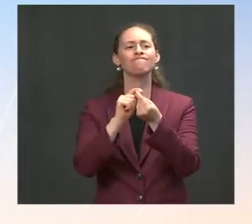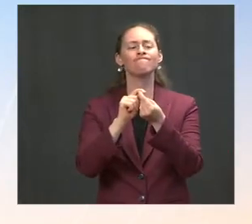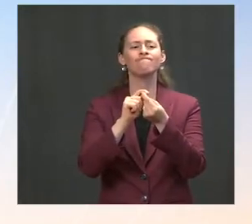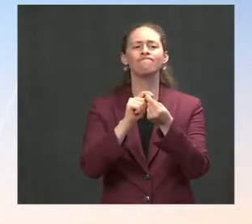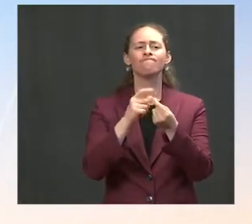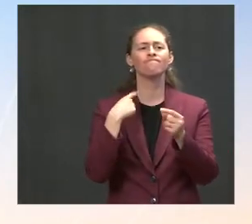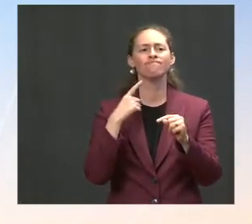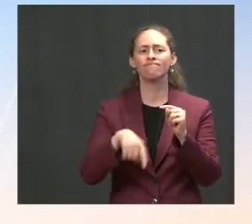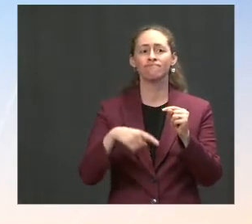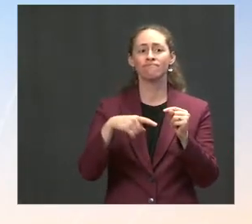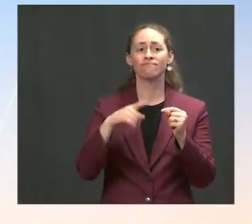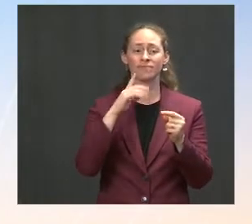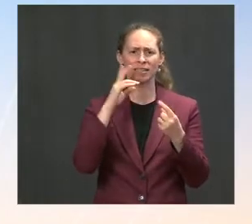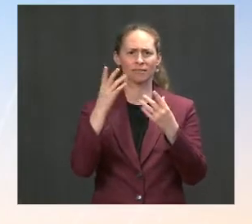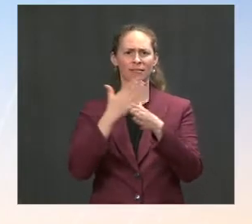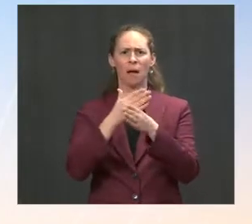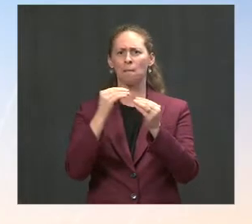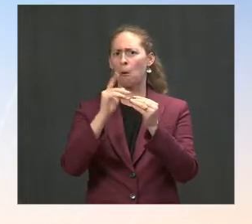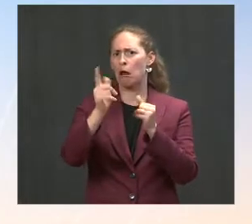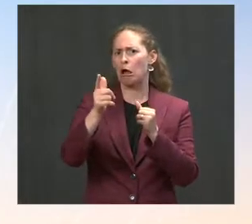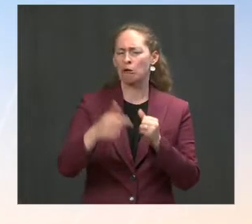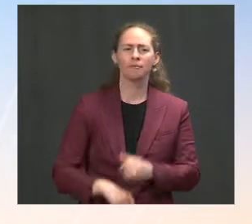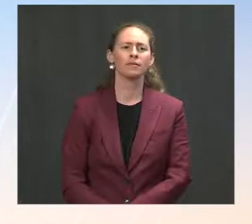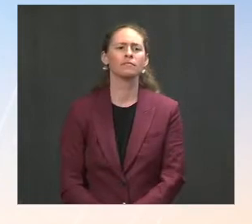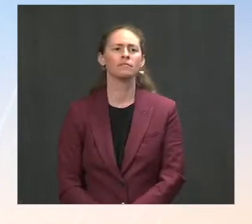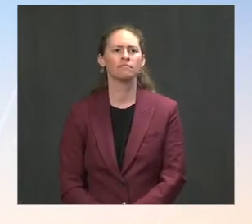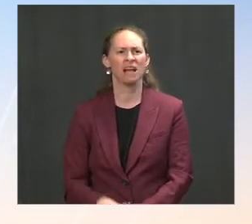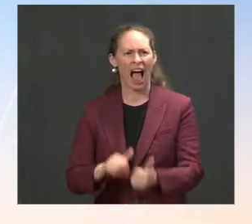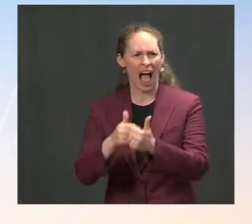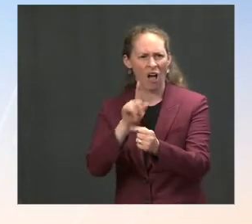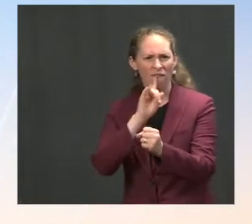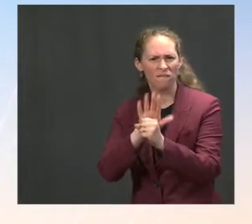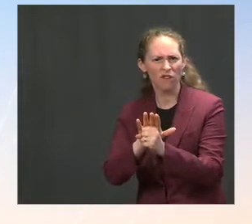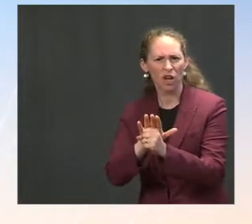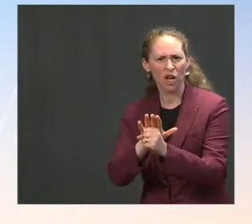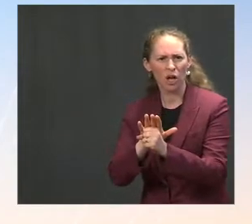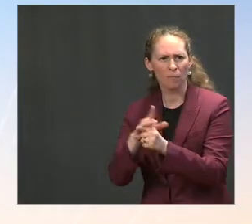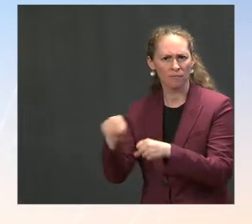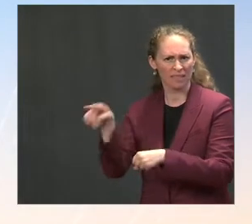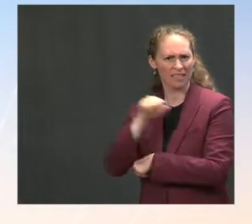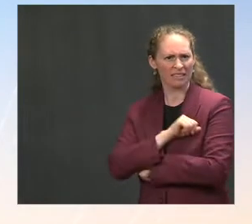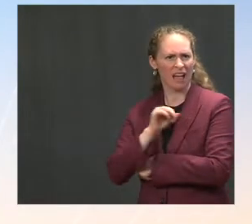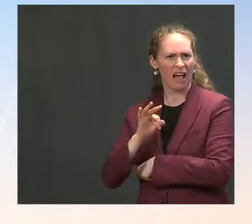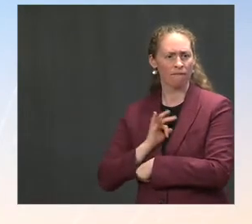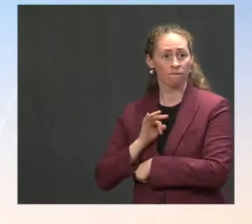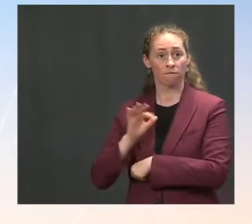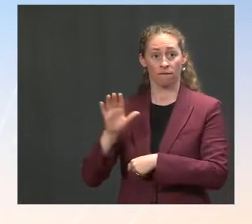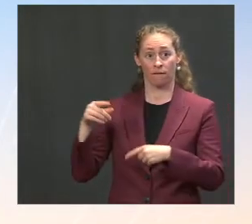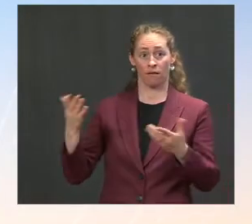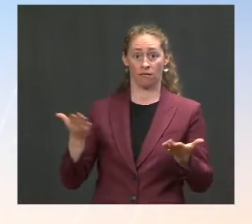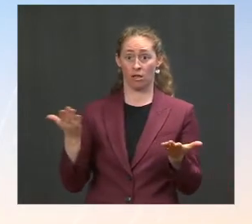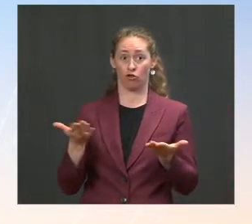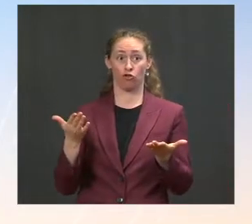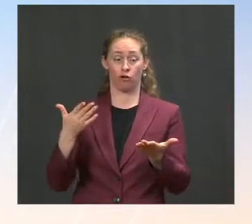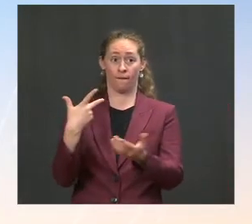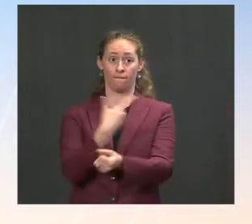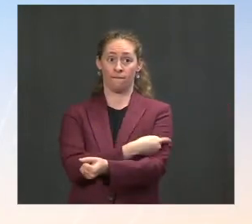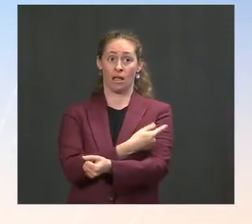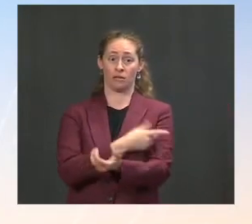offer any guidance then on how you're confirming vaccination status of employees? Well, they're vaccinated here in the White House Medical Unit for the most